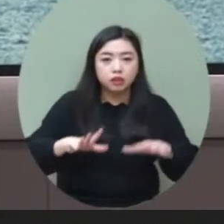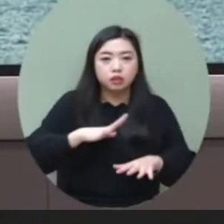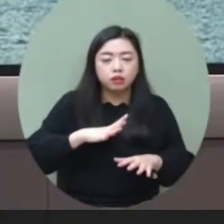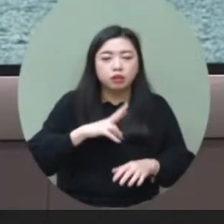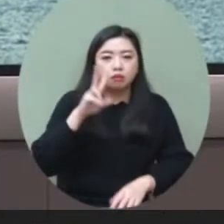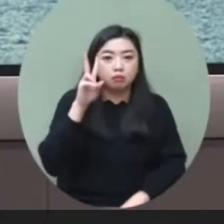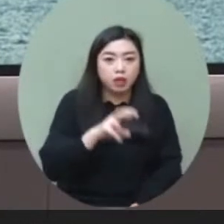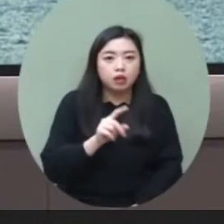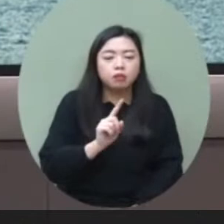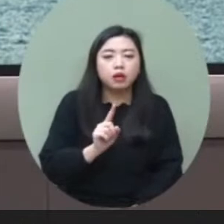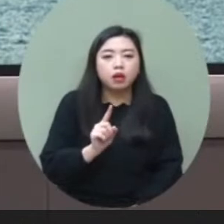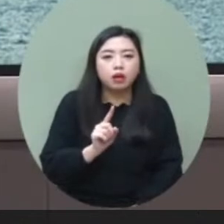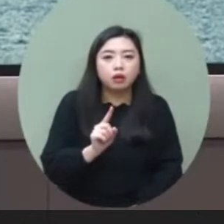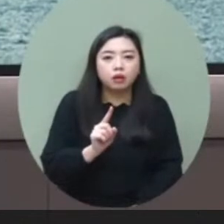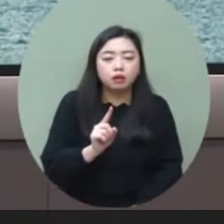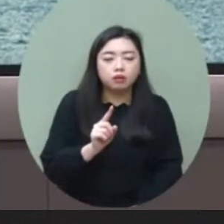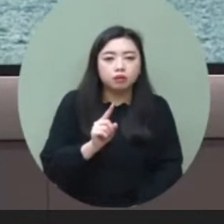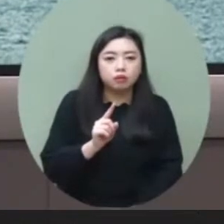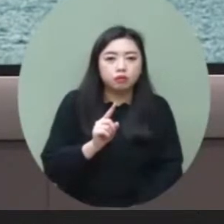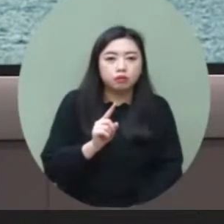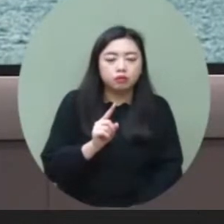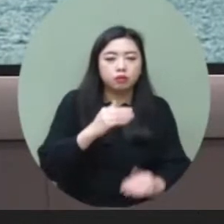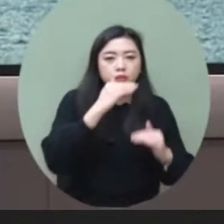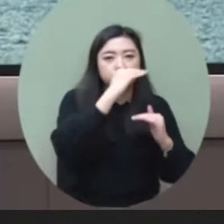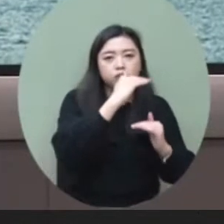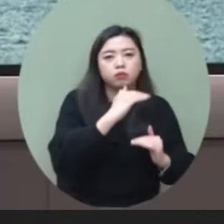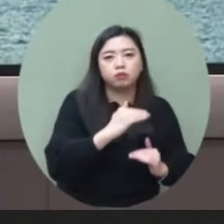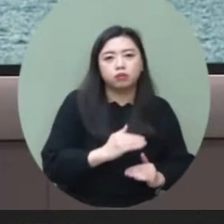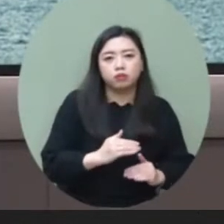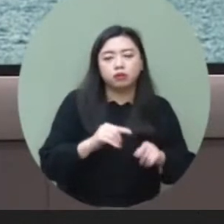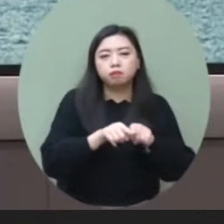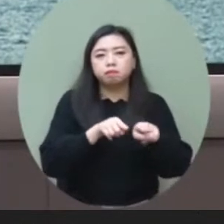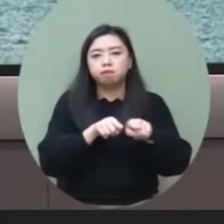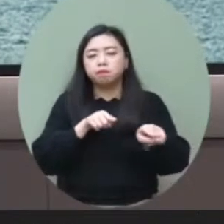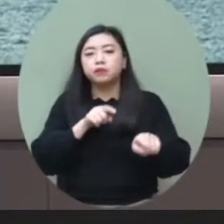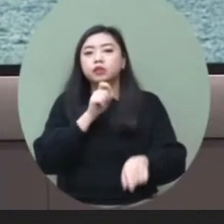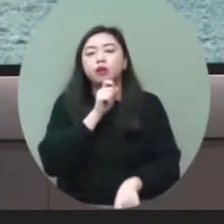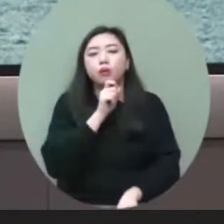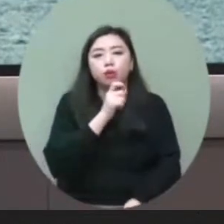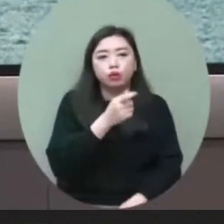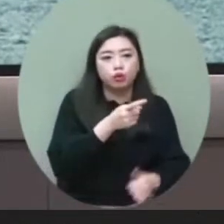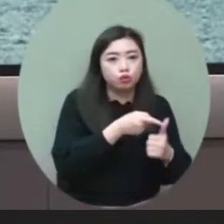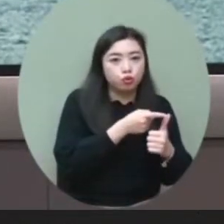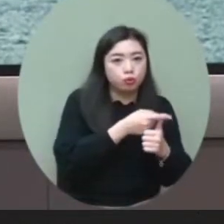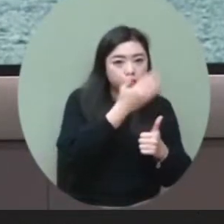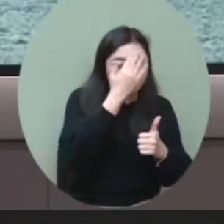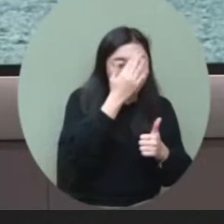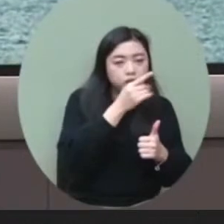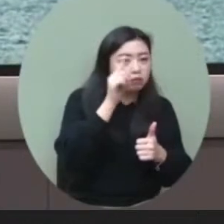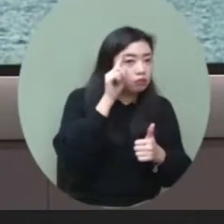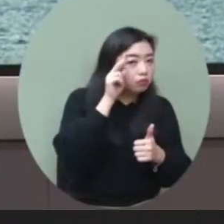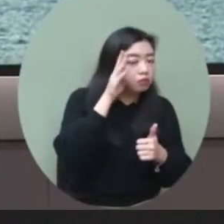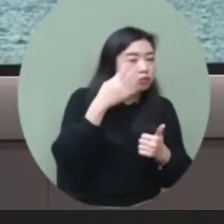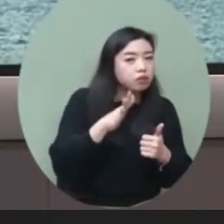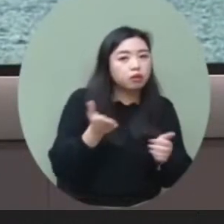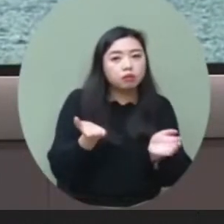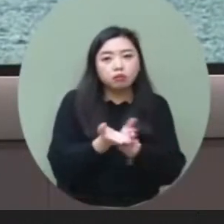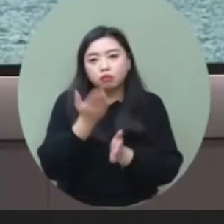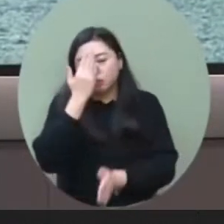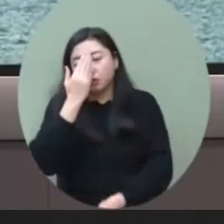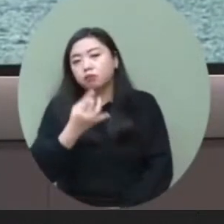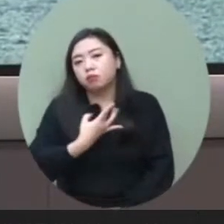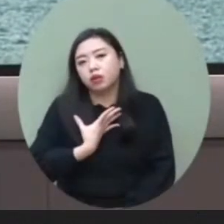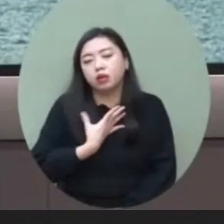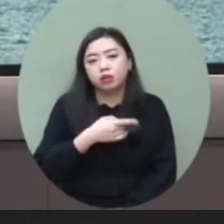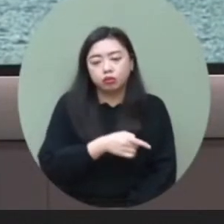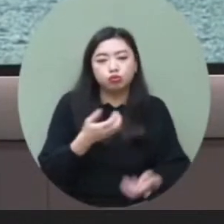preliminary cases today, you can estimate the number of confirmed cases tomorrow. But now we are seeing a backlog at some